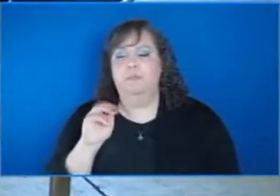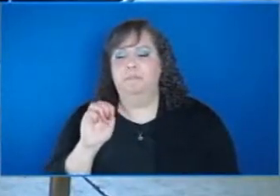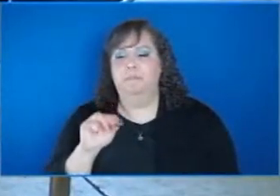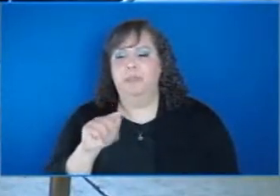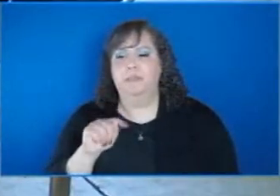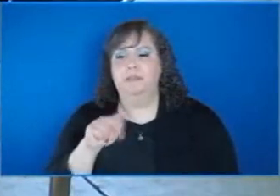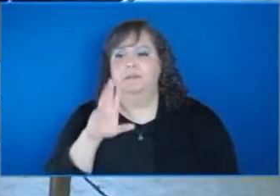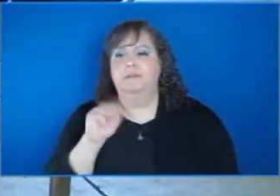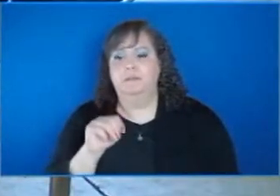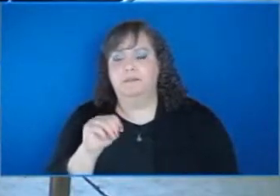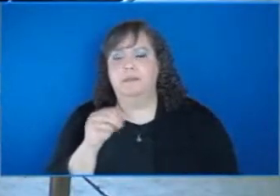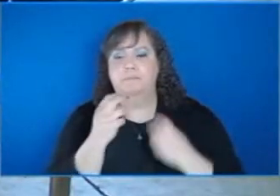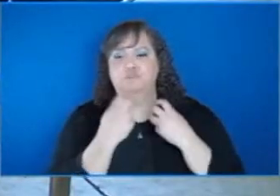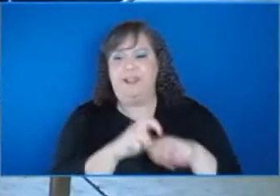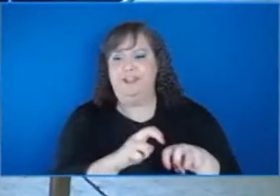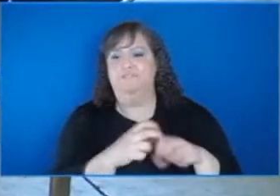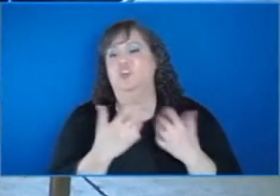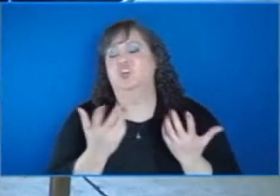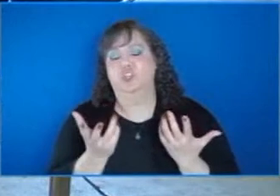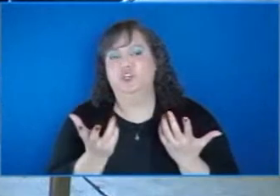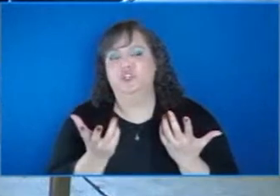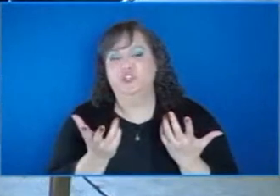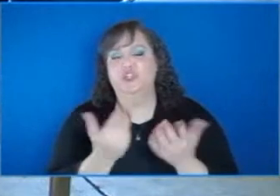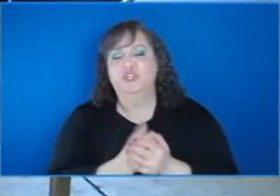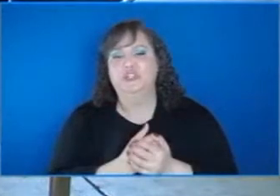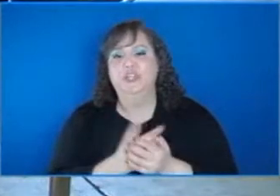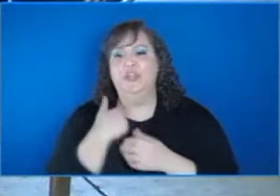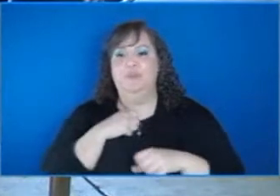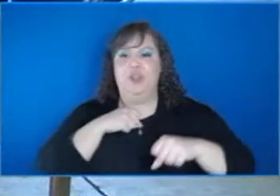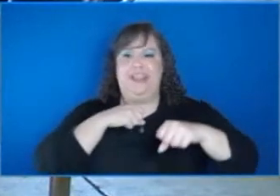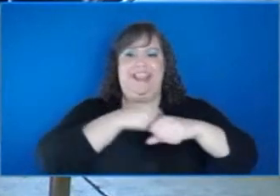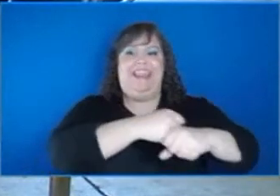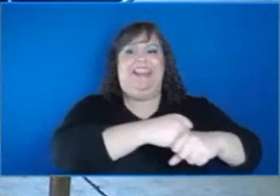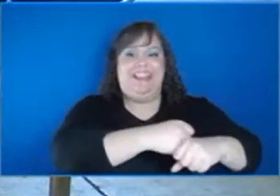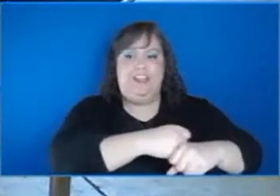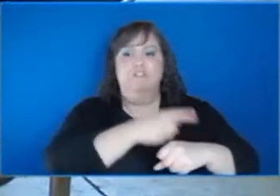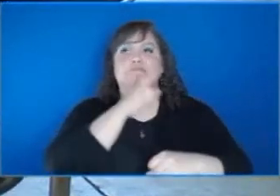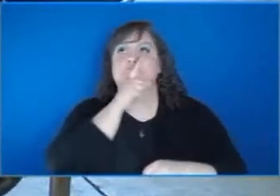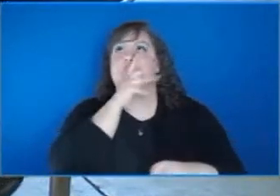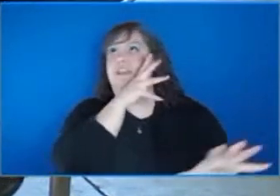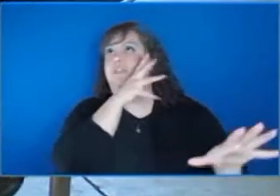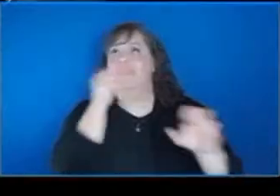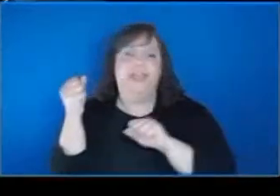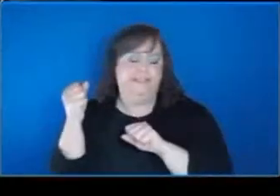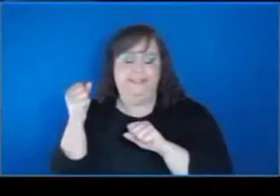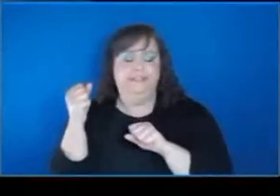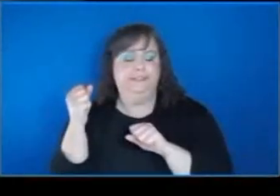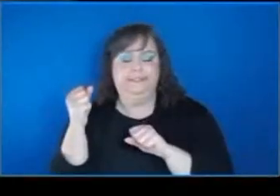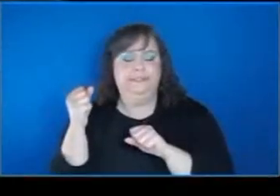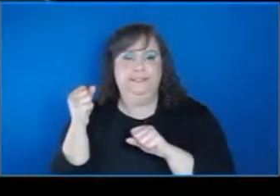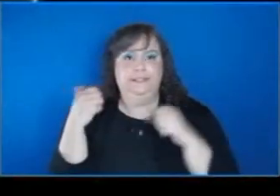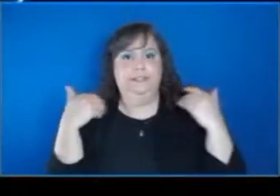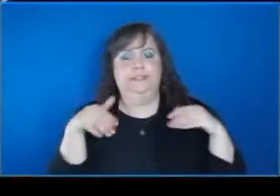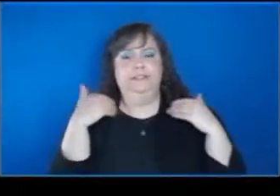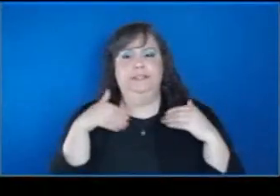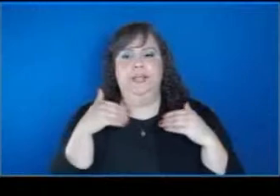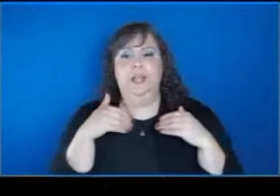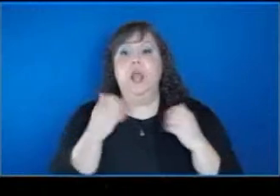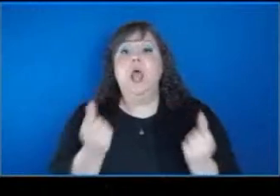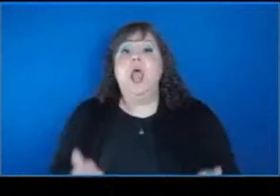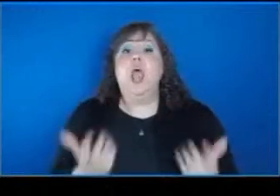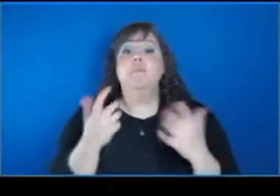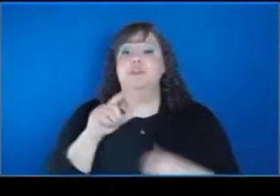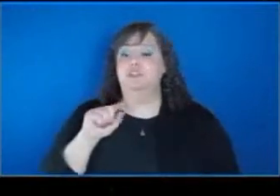want to? We are hitting this asteroid really, really fast. The amount of thrust we'll need if